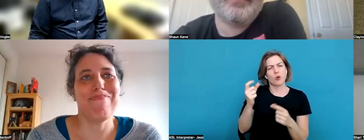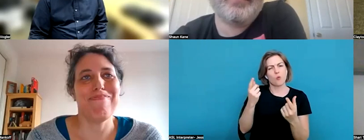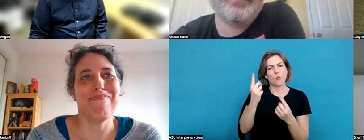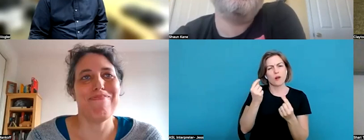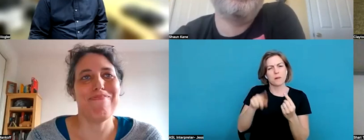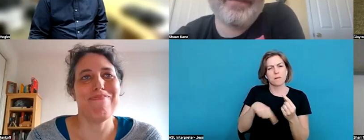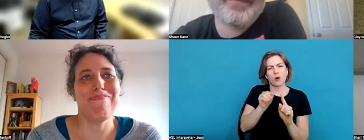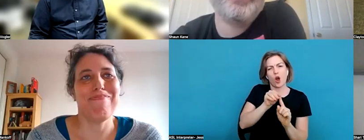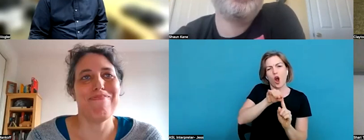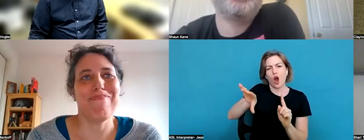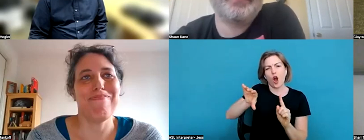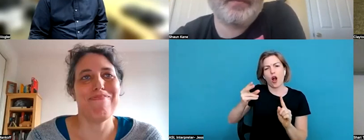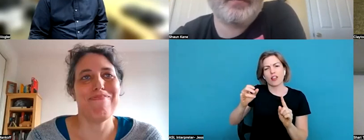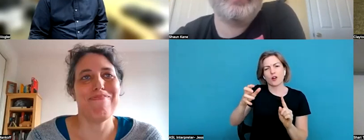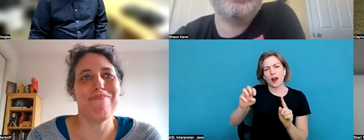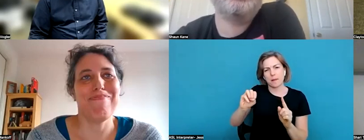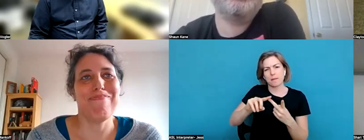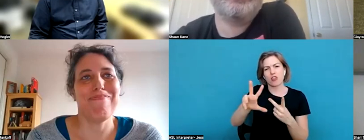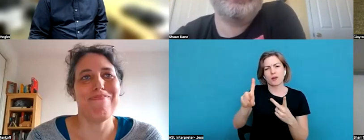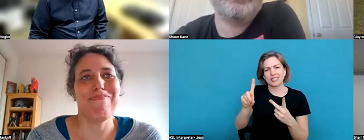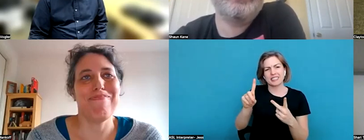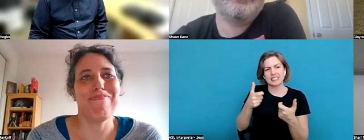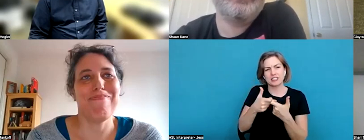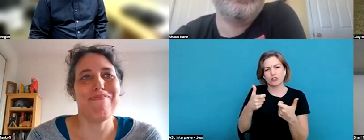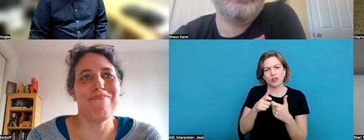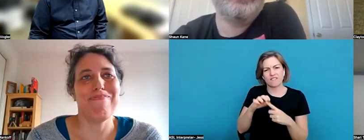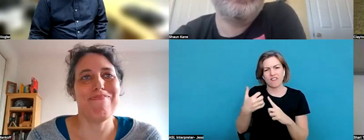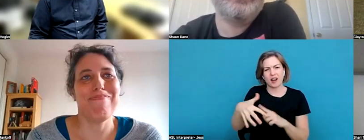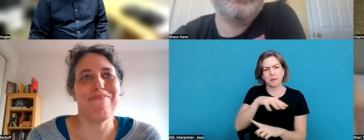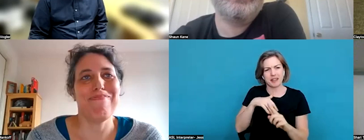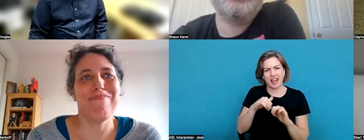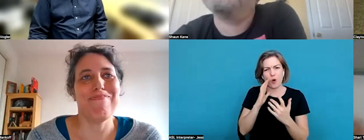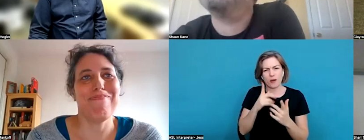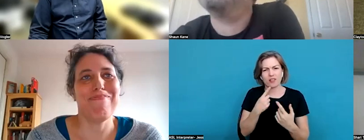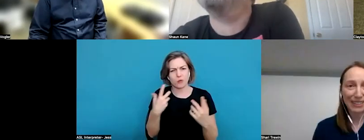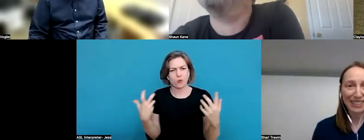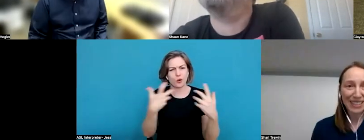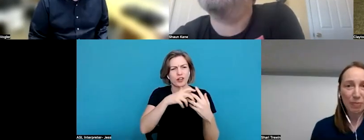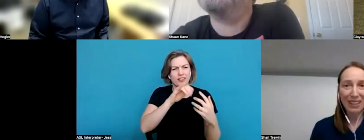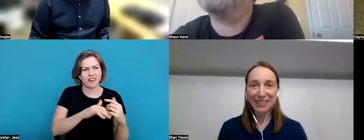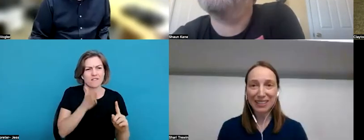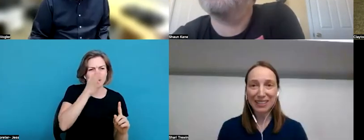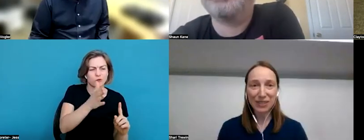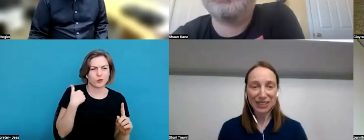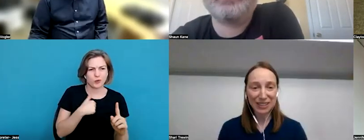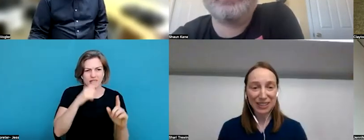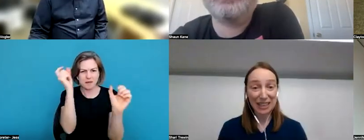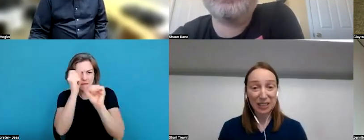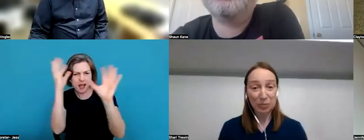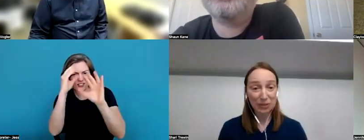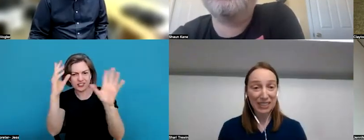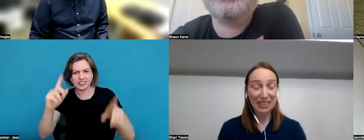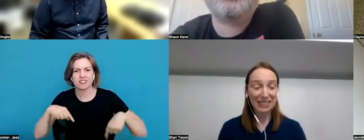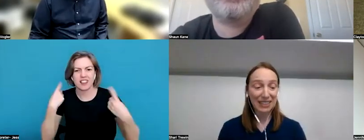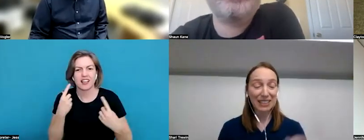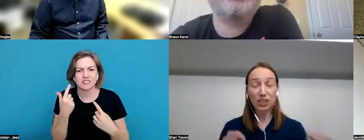3D digital environments, and how might it work in this future that we've been imagining for the last couple